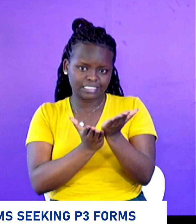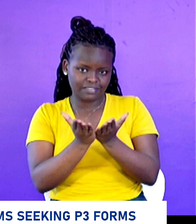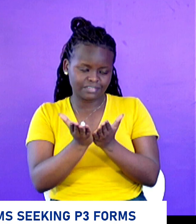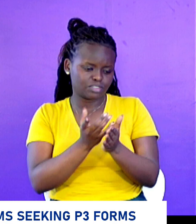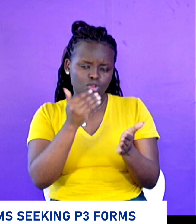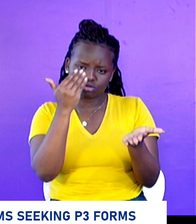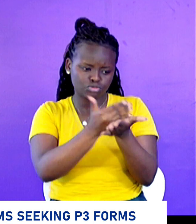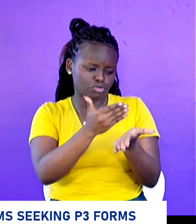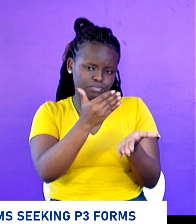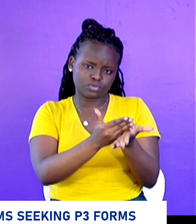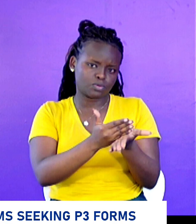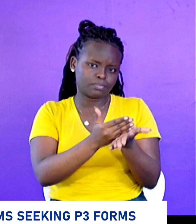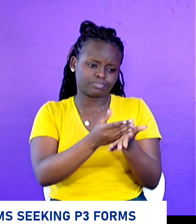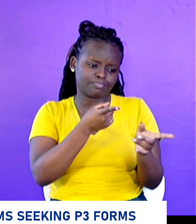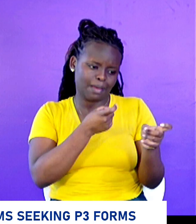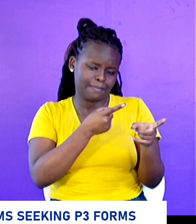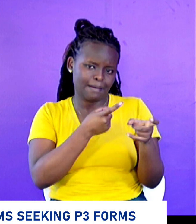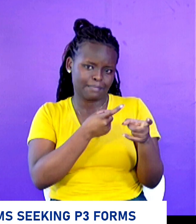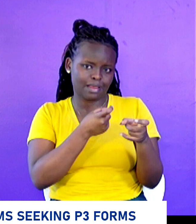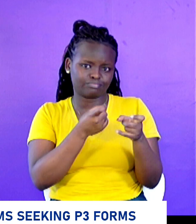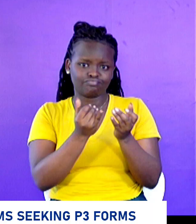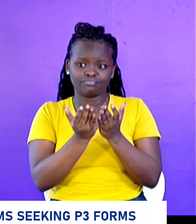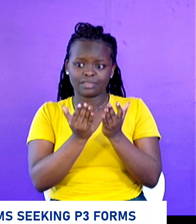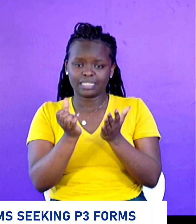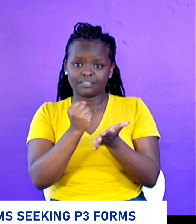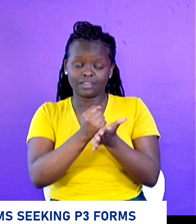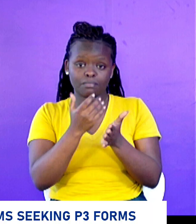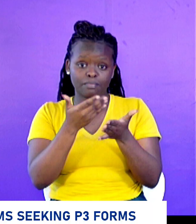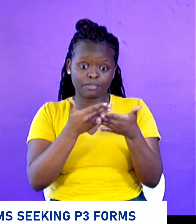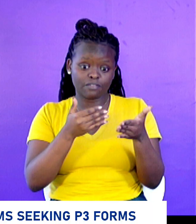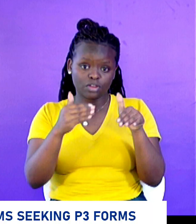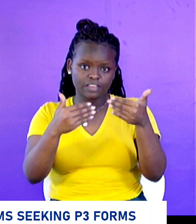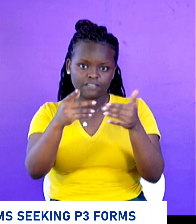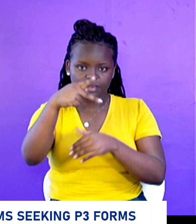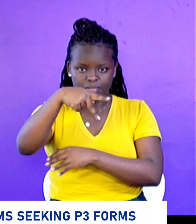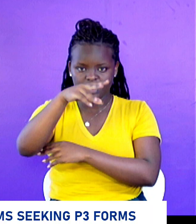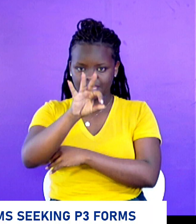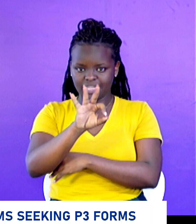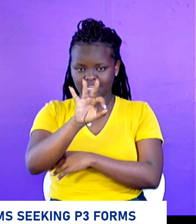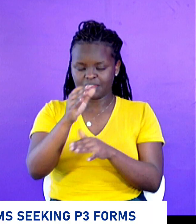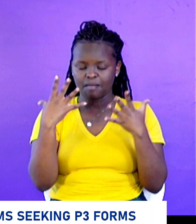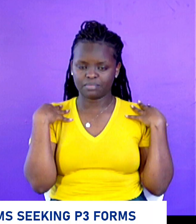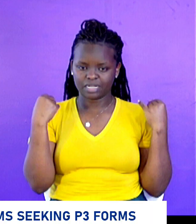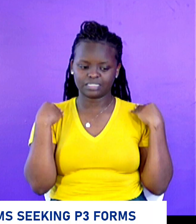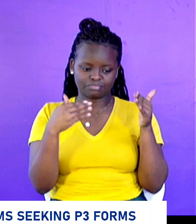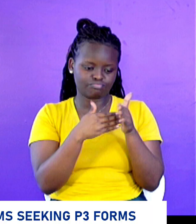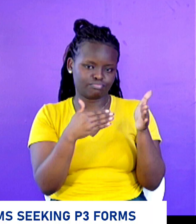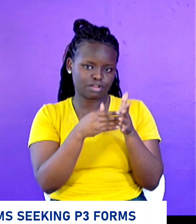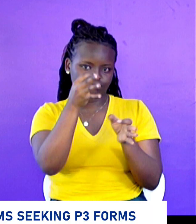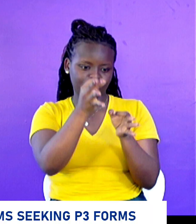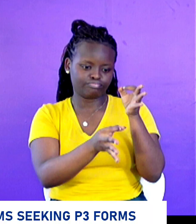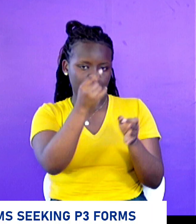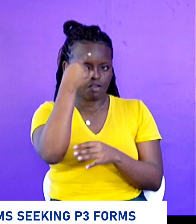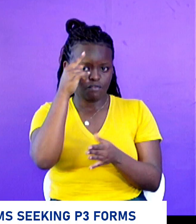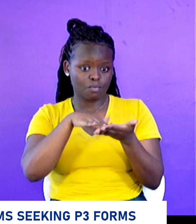of gender-based violence before issuing P3 forms, saying the practice blocks justice for the